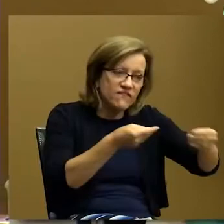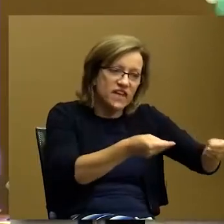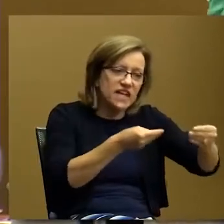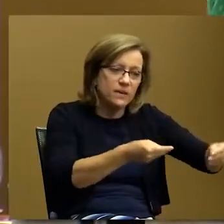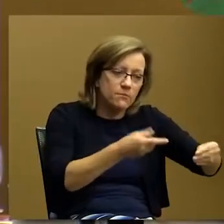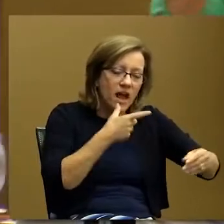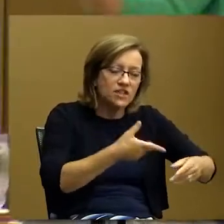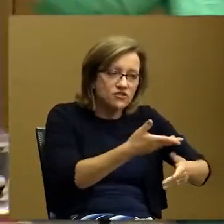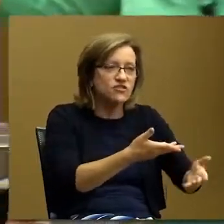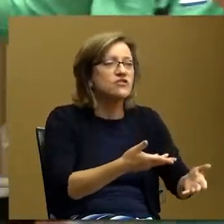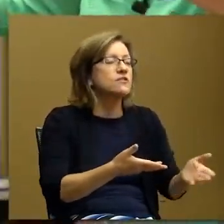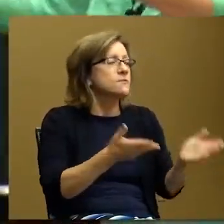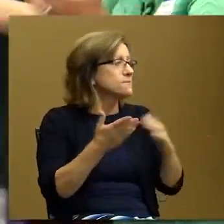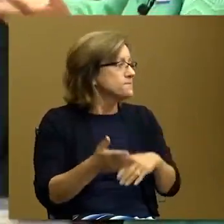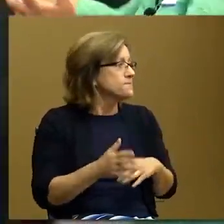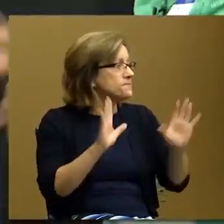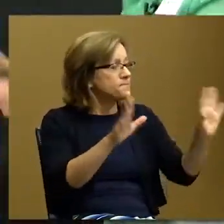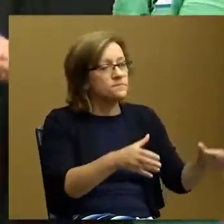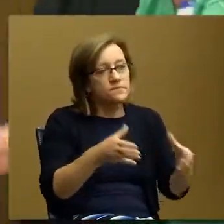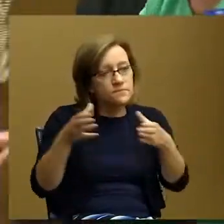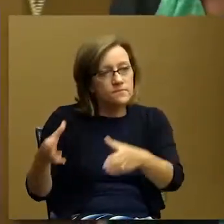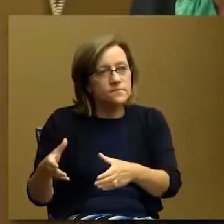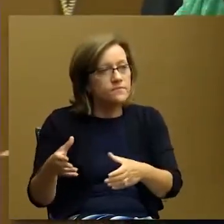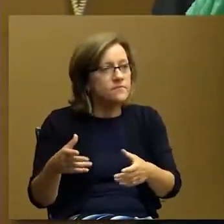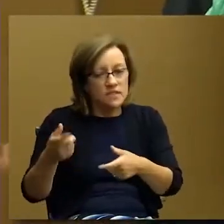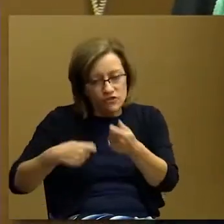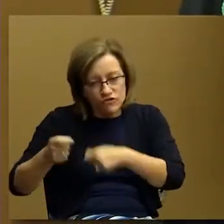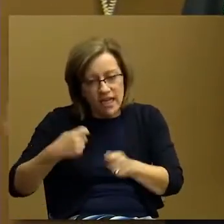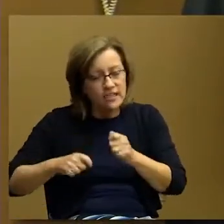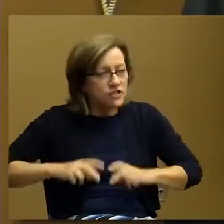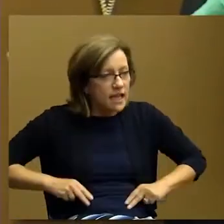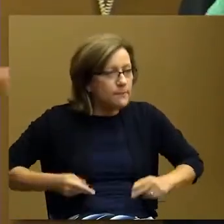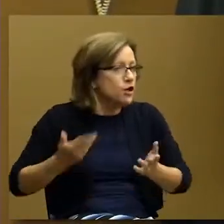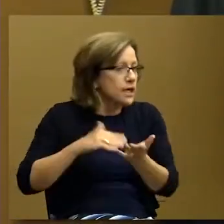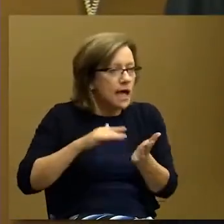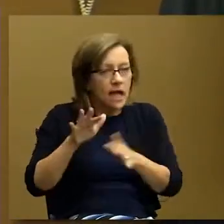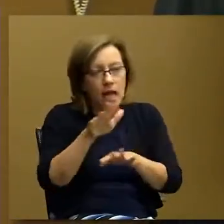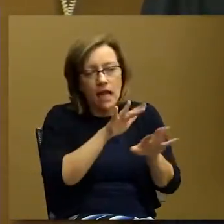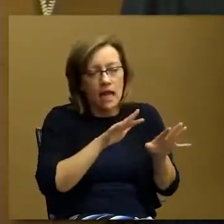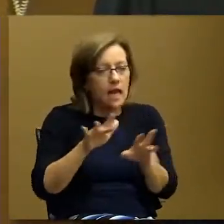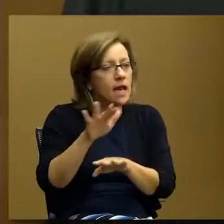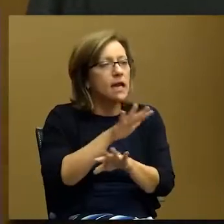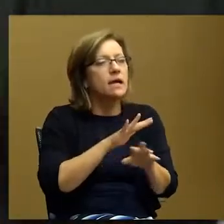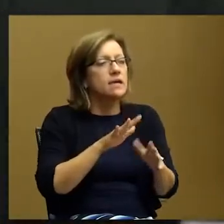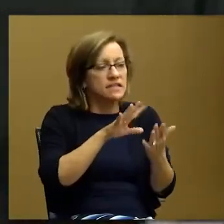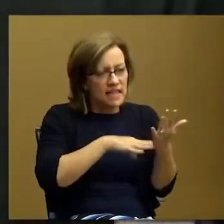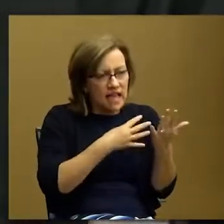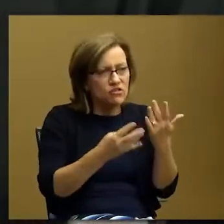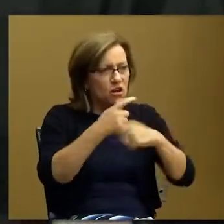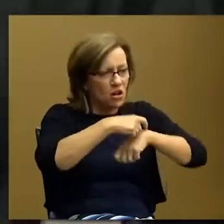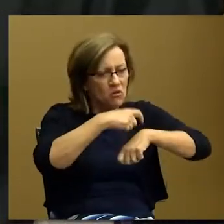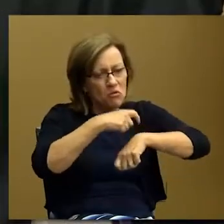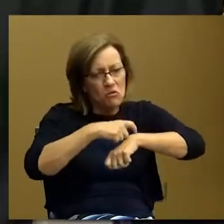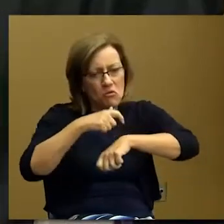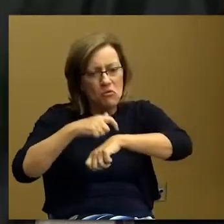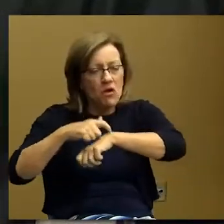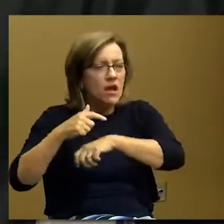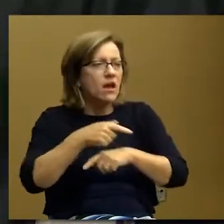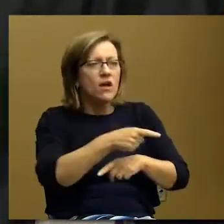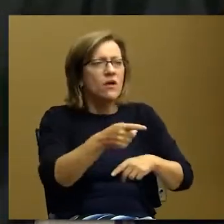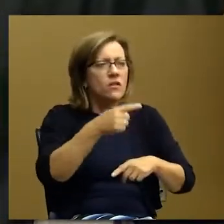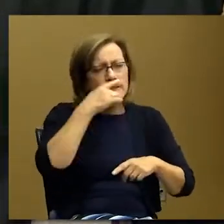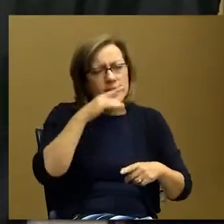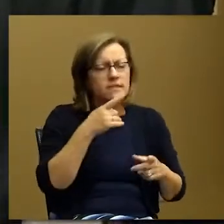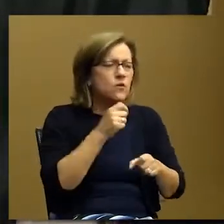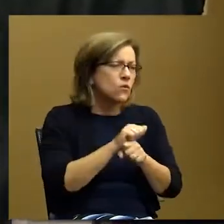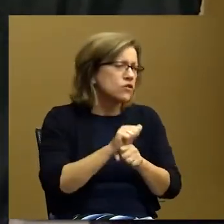And then let's pick them up and let's put them over here and let's change them again and all that. And then we come back and, oh my gosh, these kids have worked so